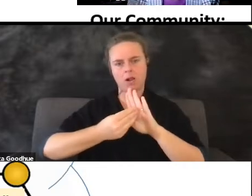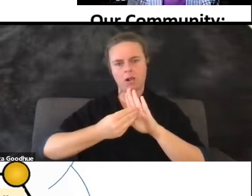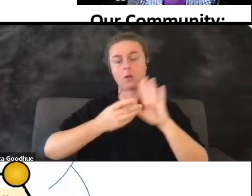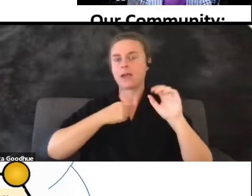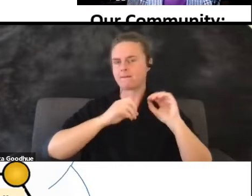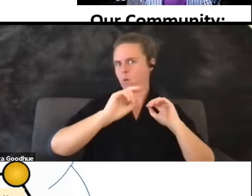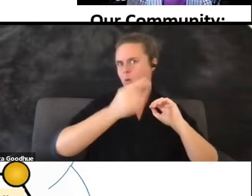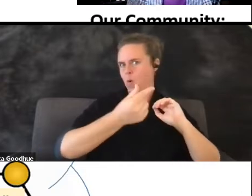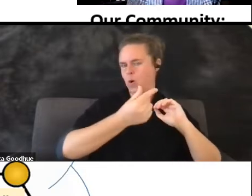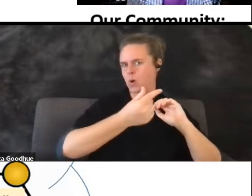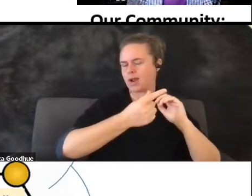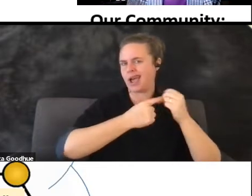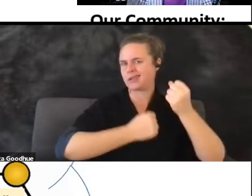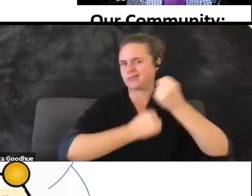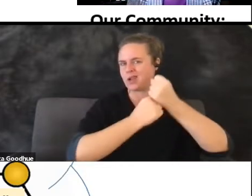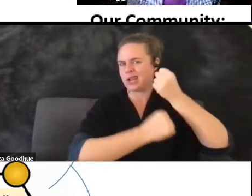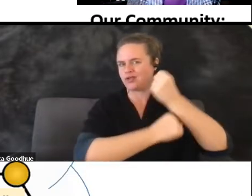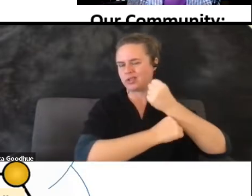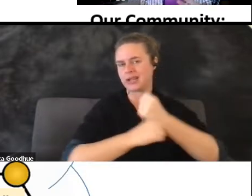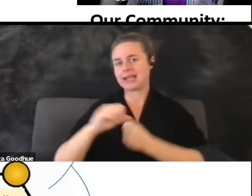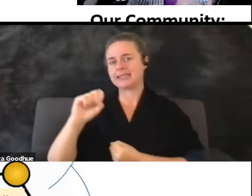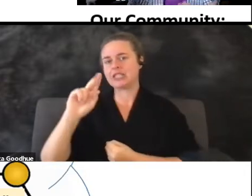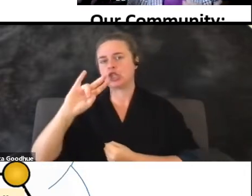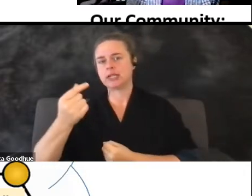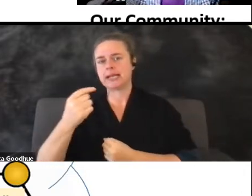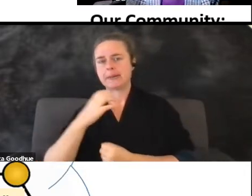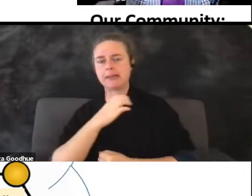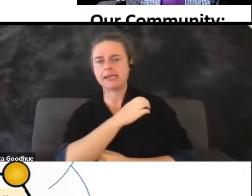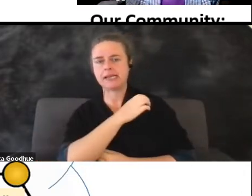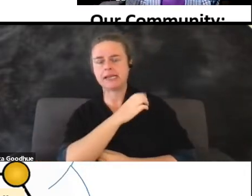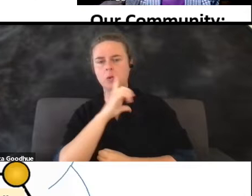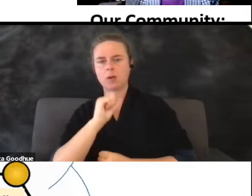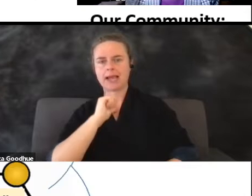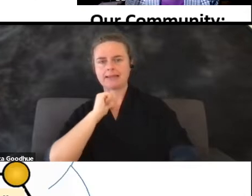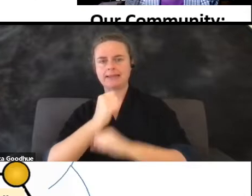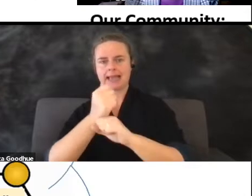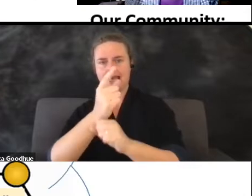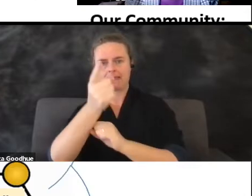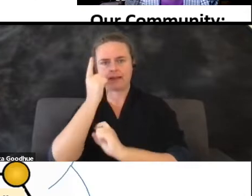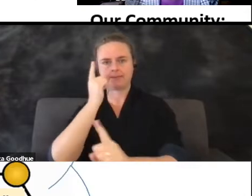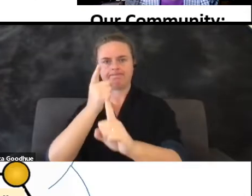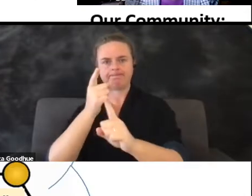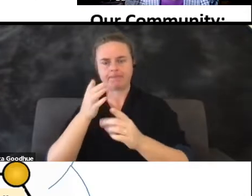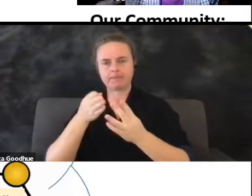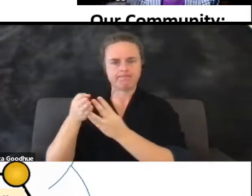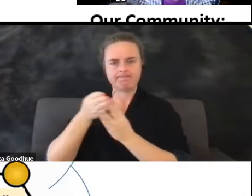committee that can set the strategic direction. And then we have what we